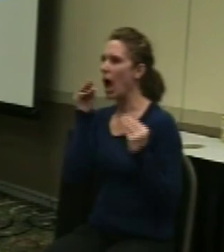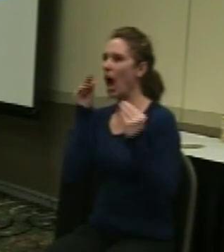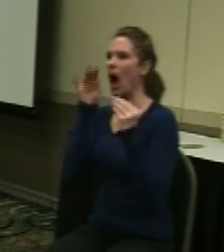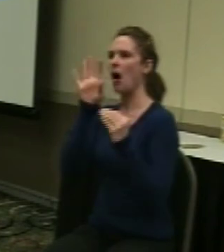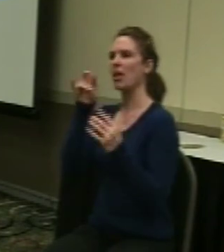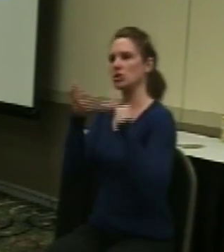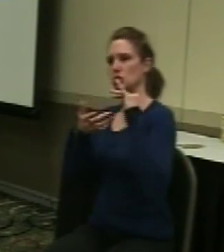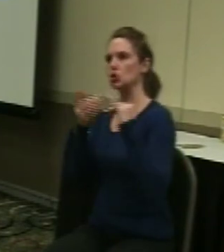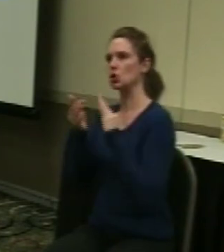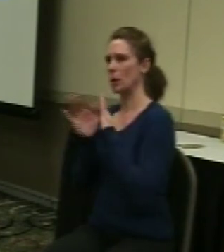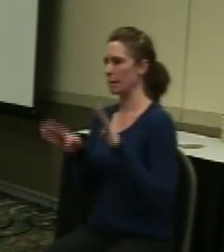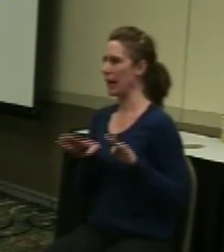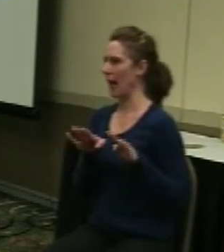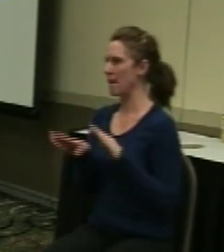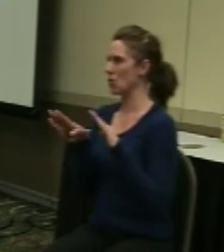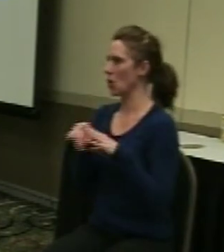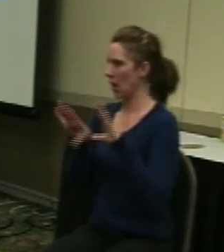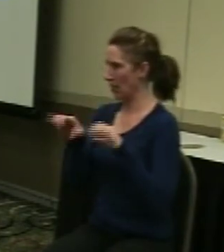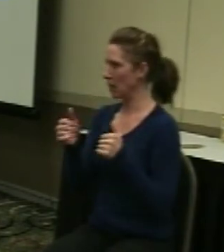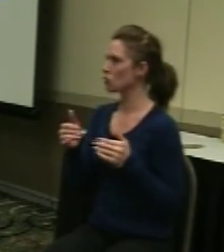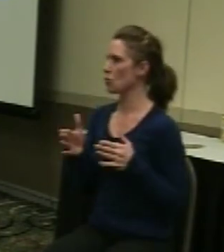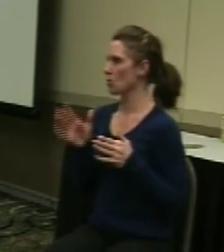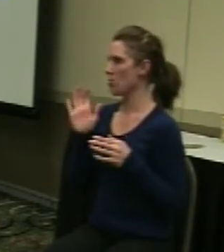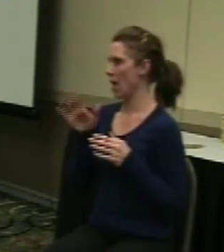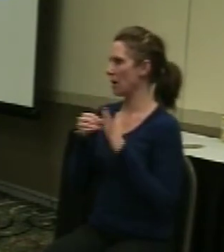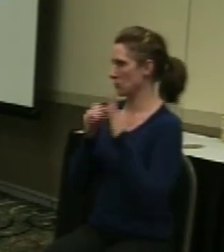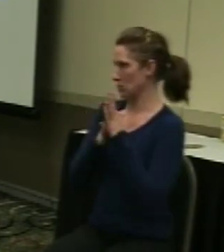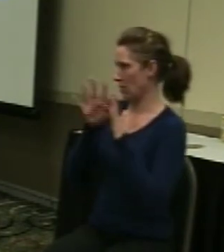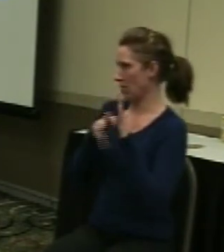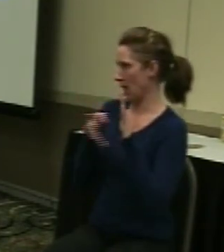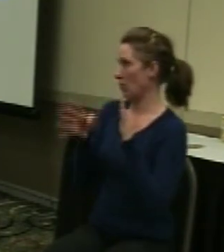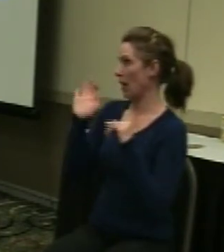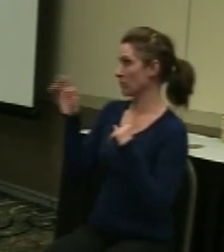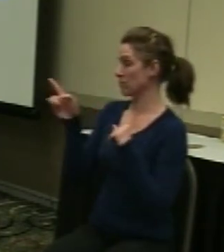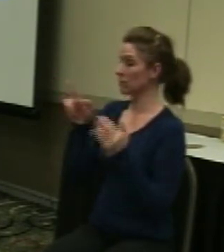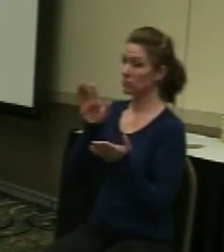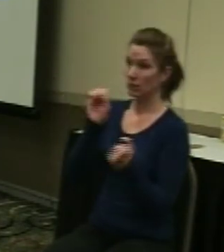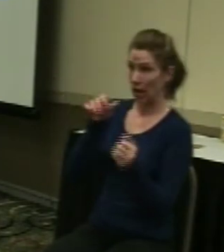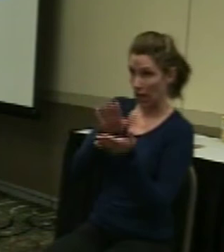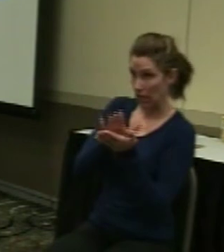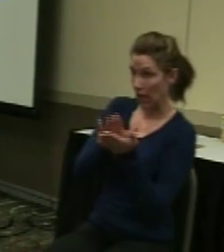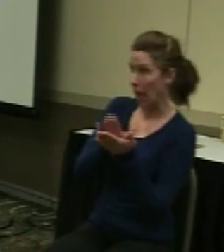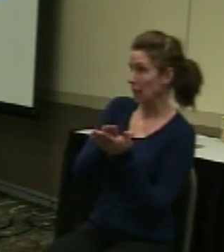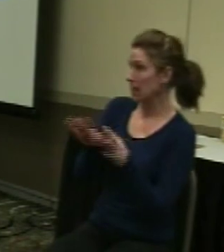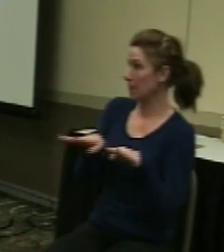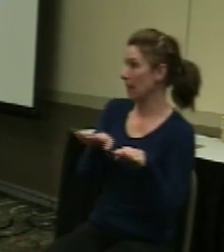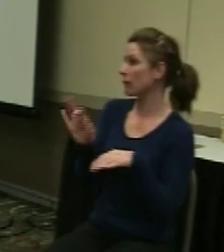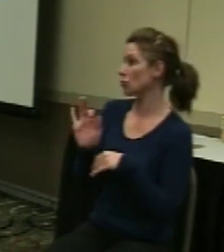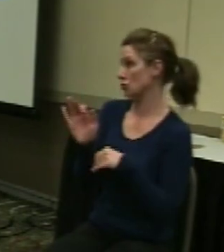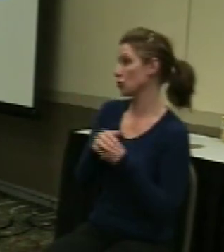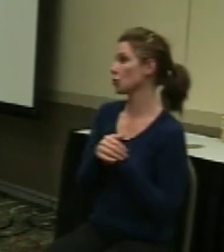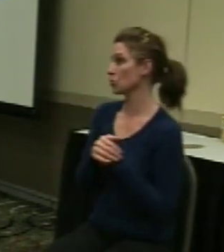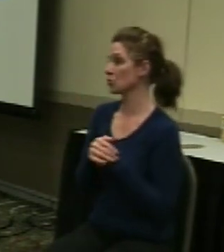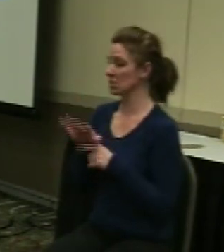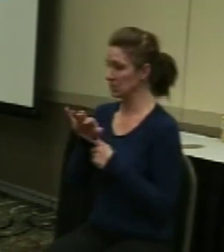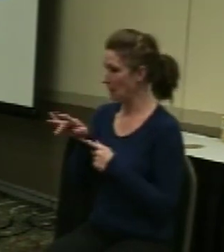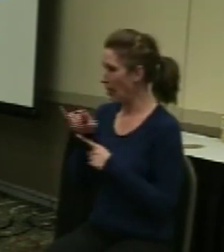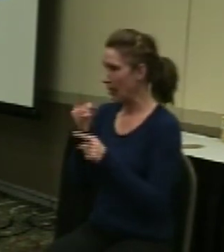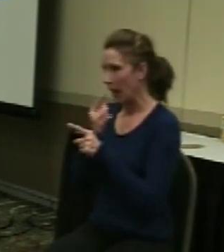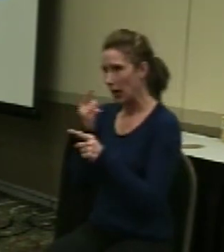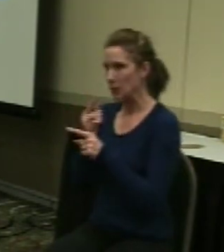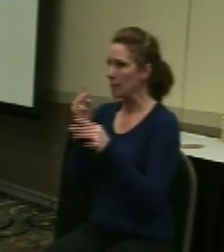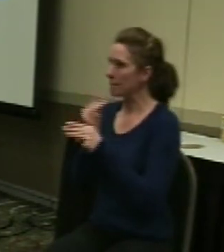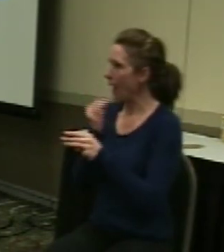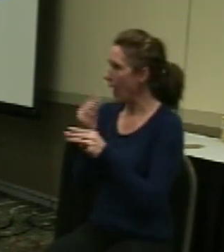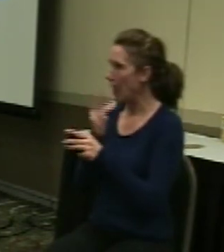you know, student behavior in a classroom is what we'd be documenting. Academic tasks as in spelling accuracy,